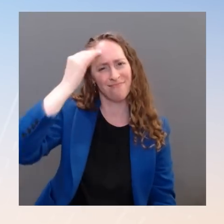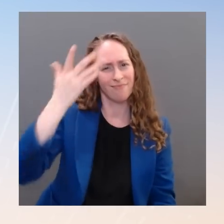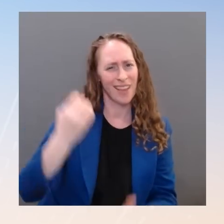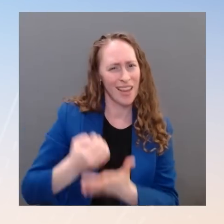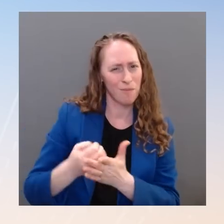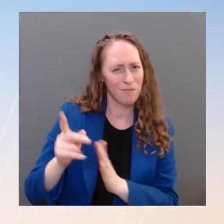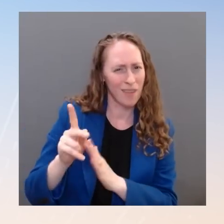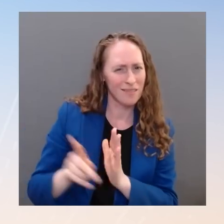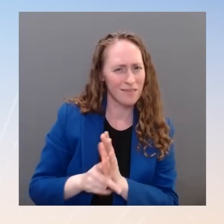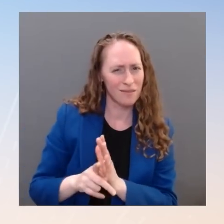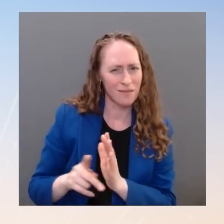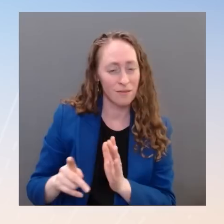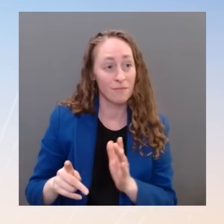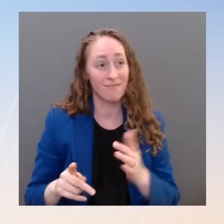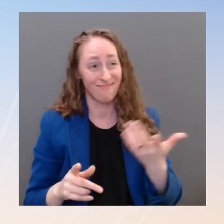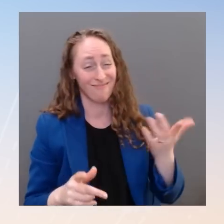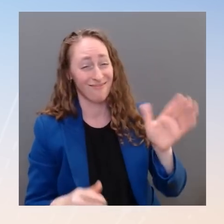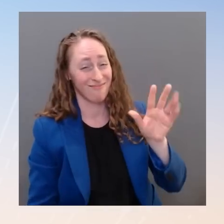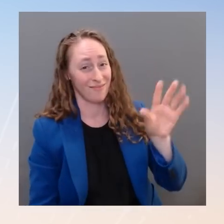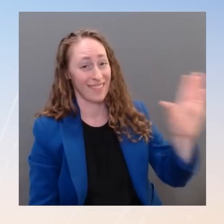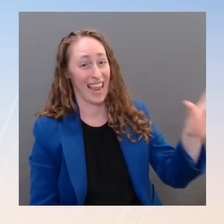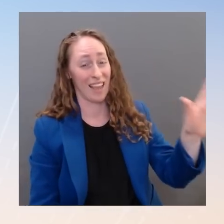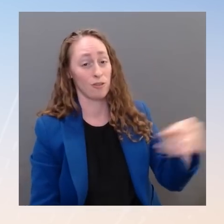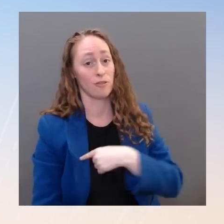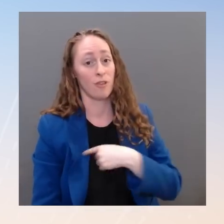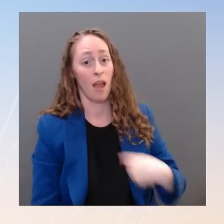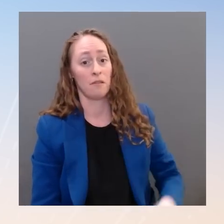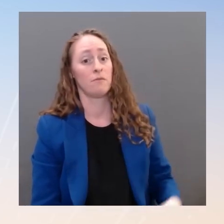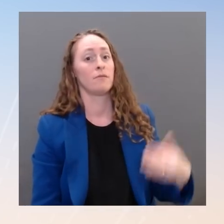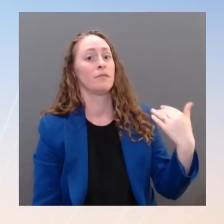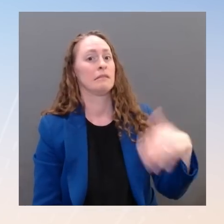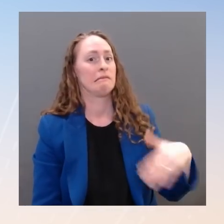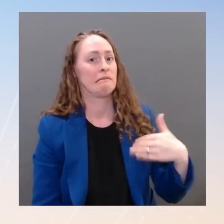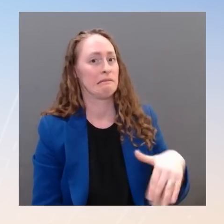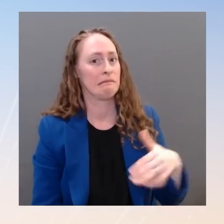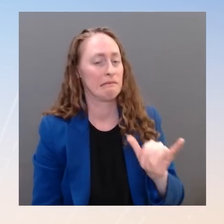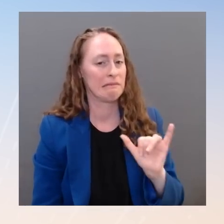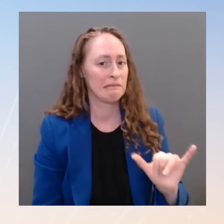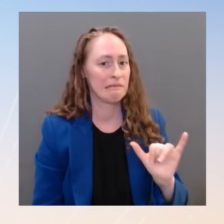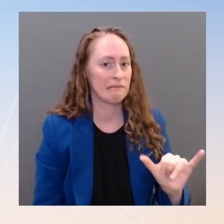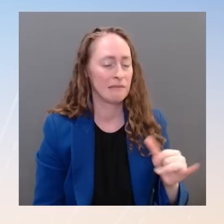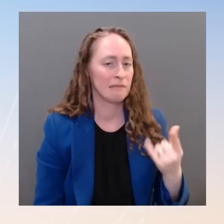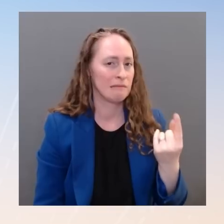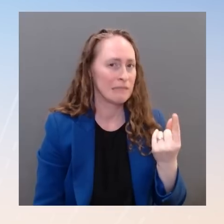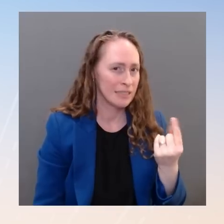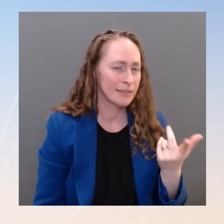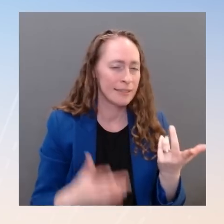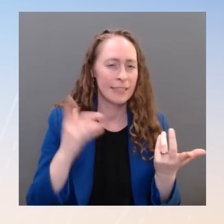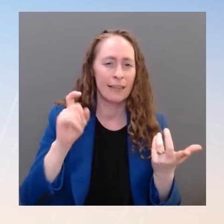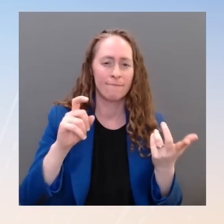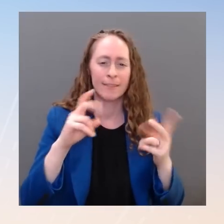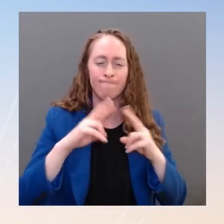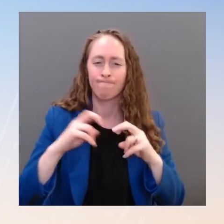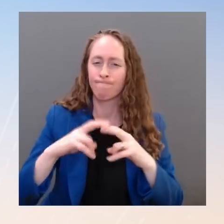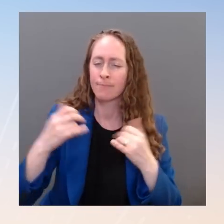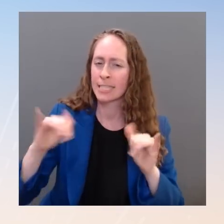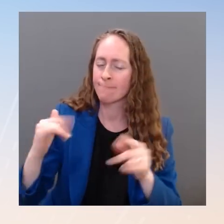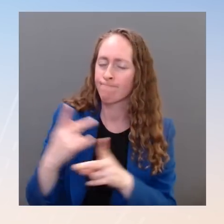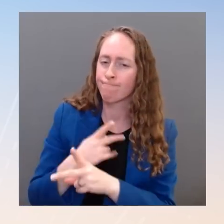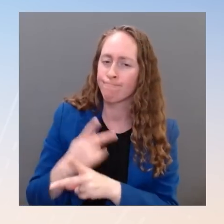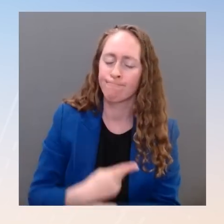how that review is going. Go ahead. Just one point of clarification. Does the president want this funding for Ukraine tied to